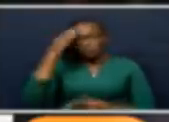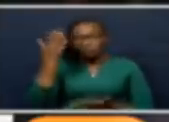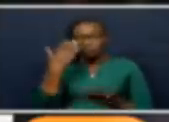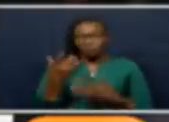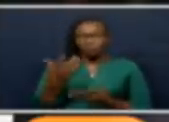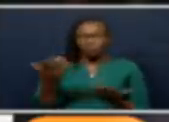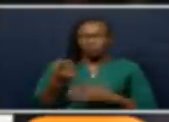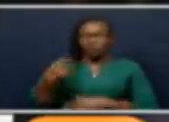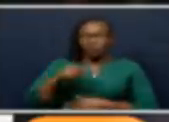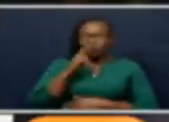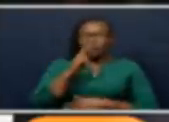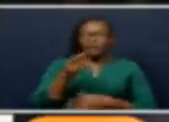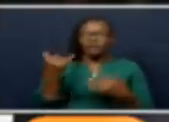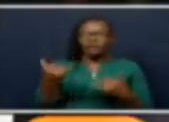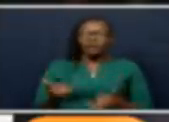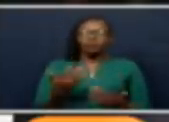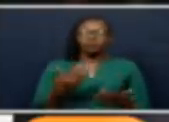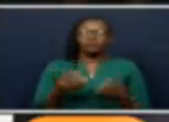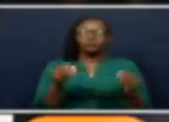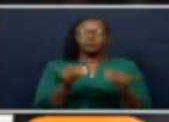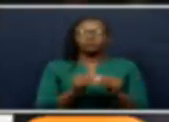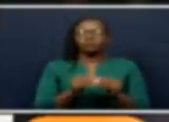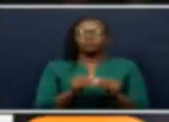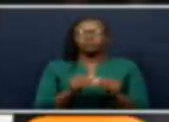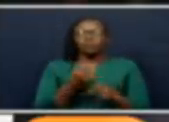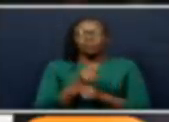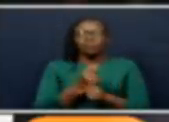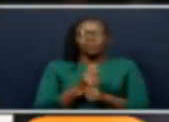Yeah. He has made Raila another hero.